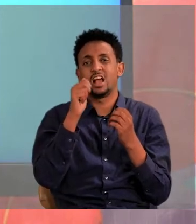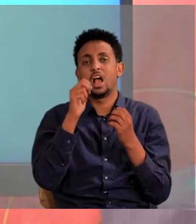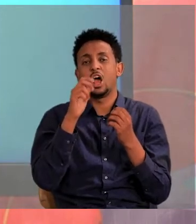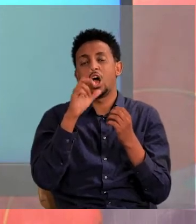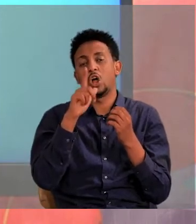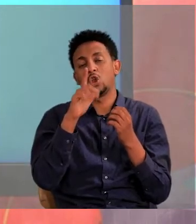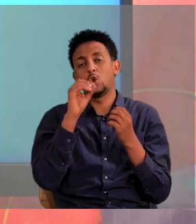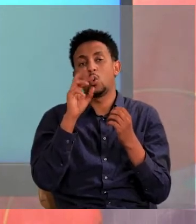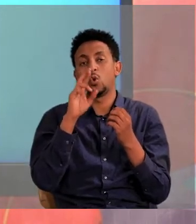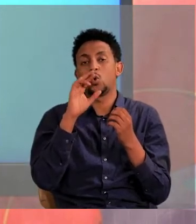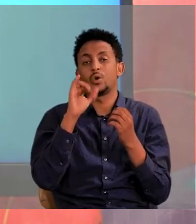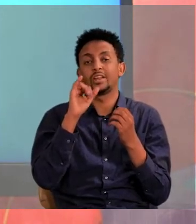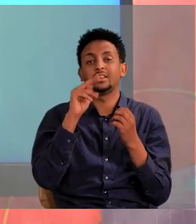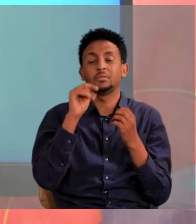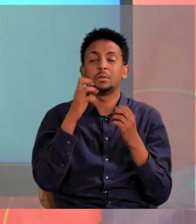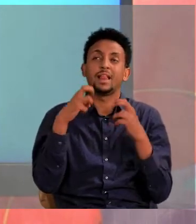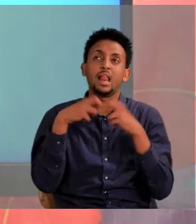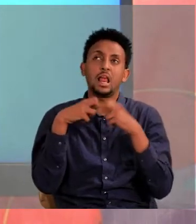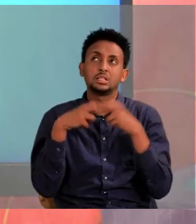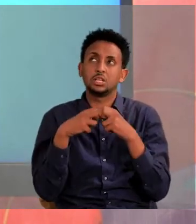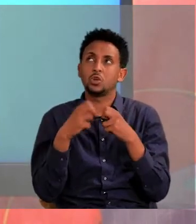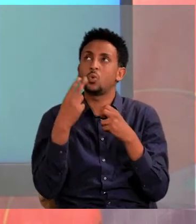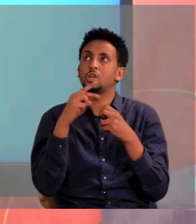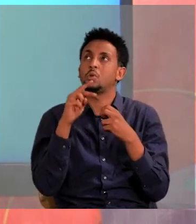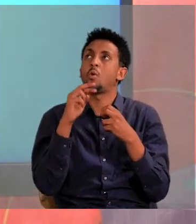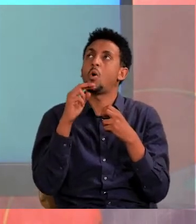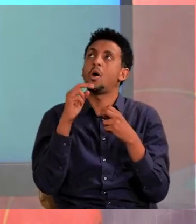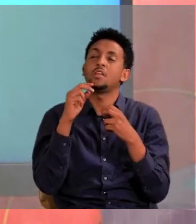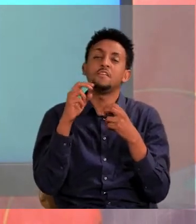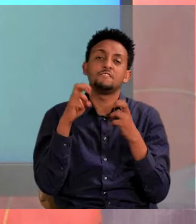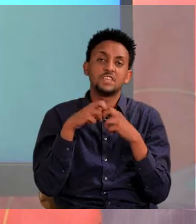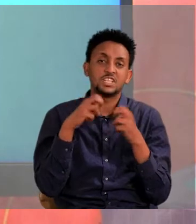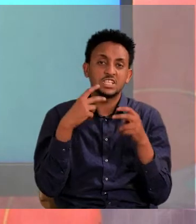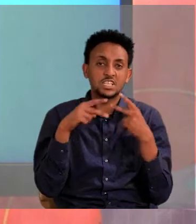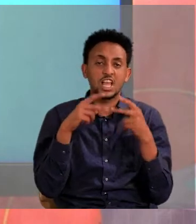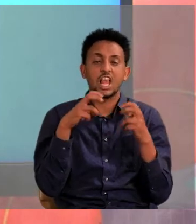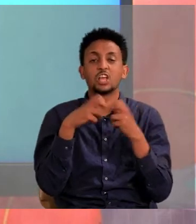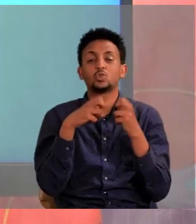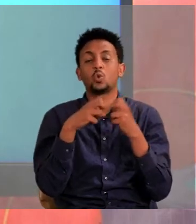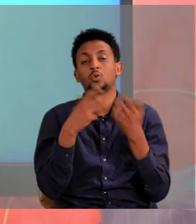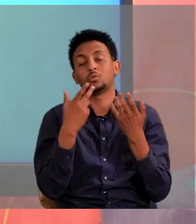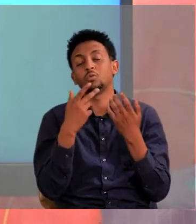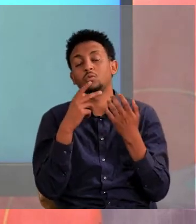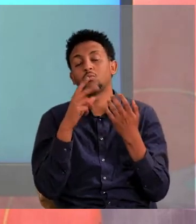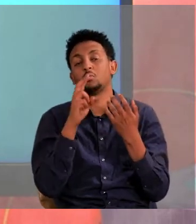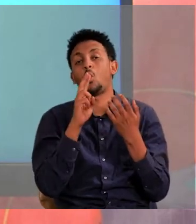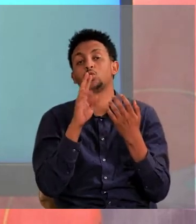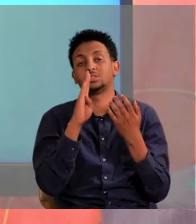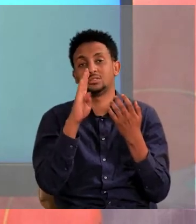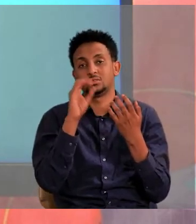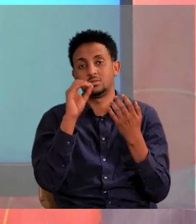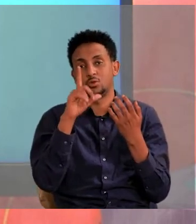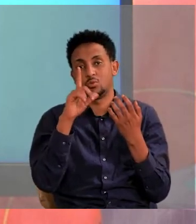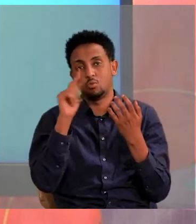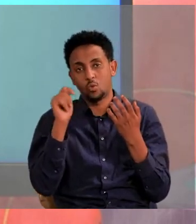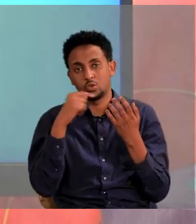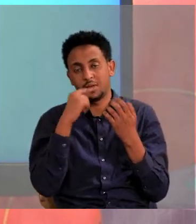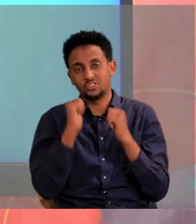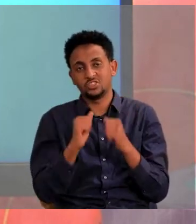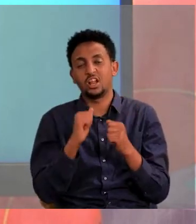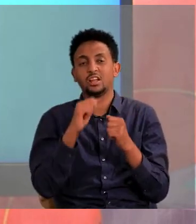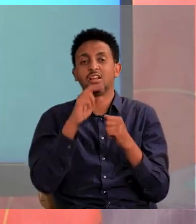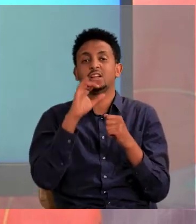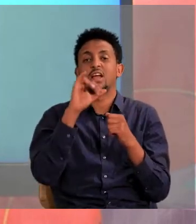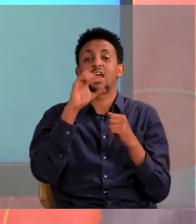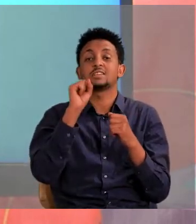And for in electricity or in atomic physics, you might use electron volt. Electron volt is the other unit of joule, the